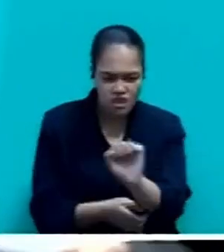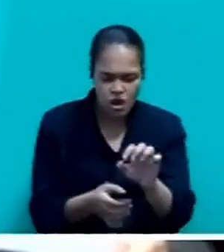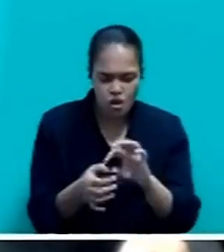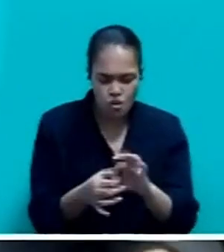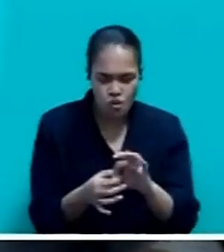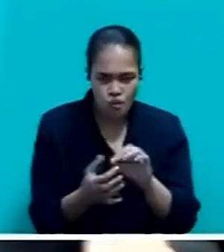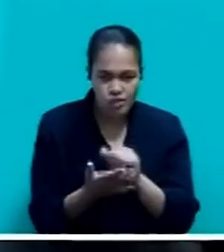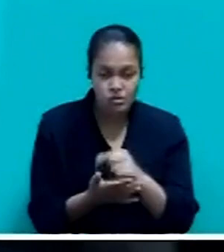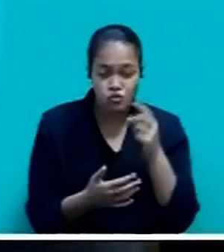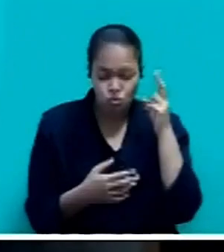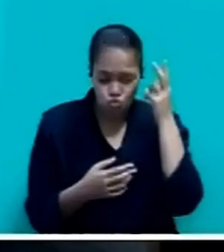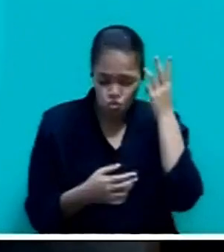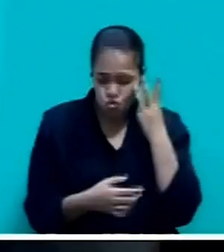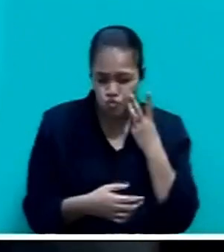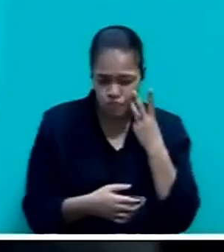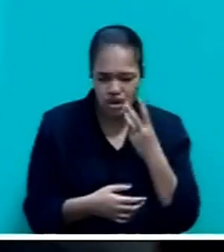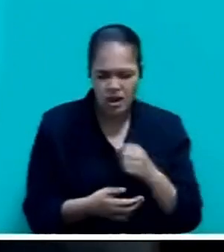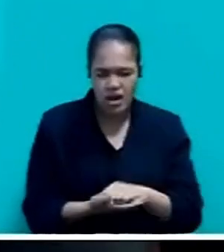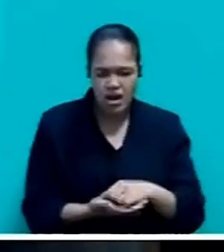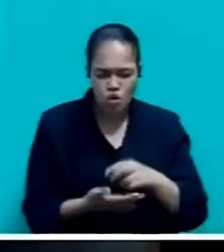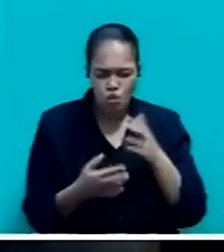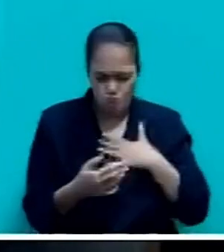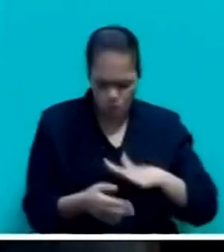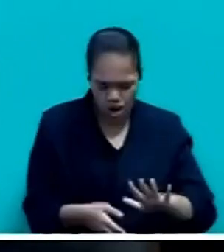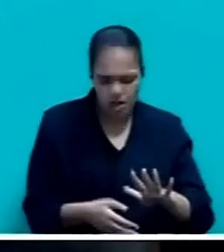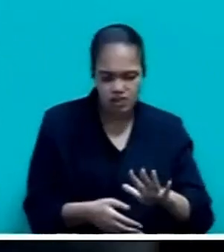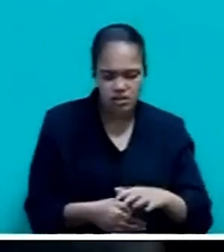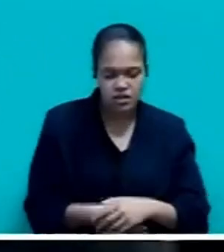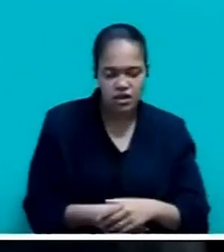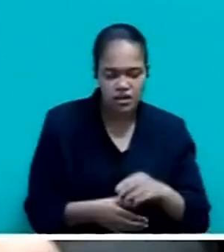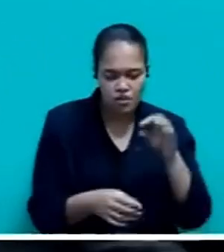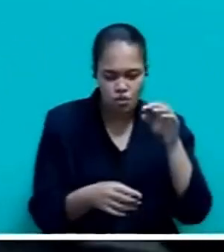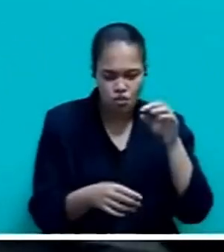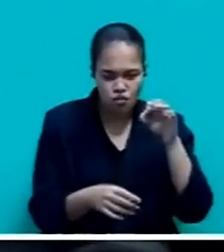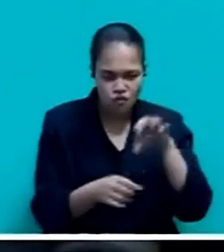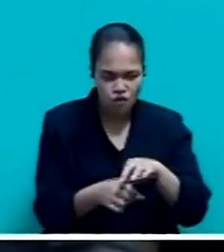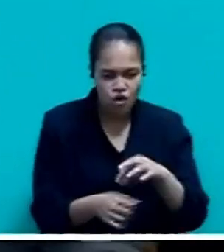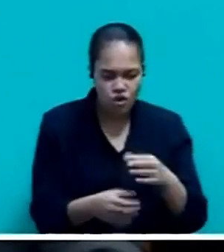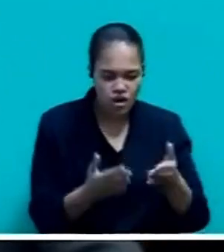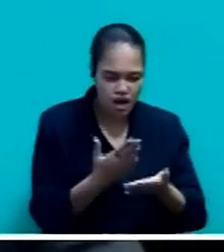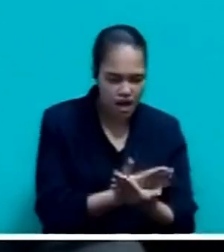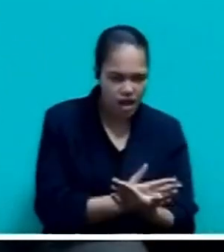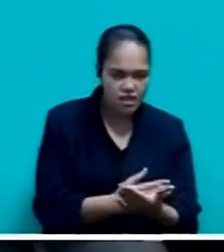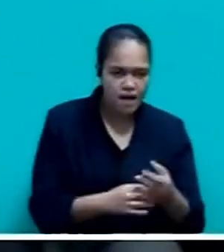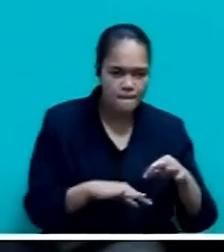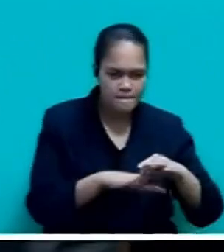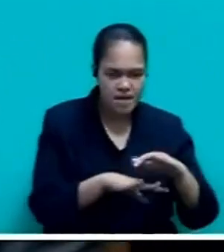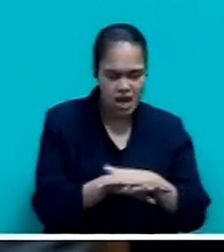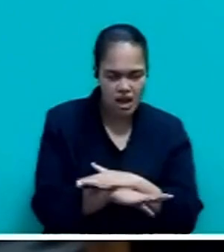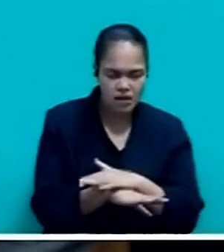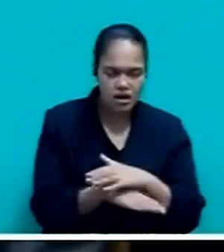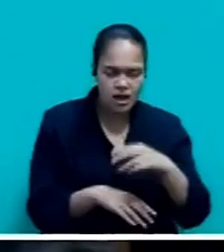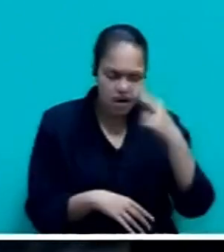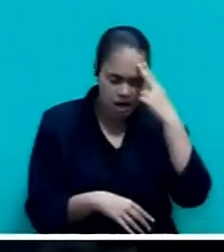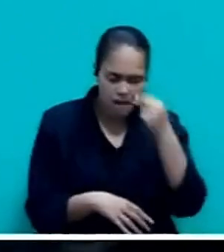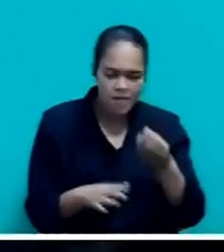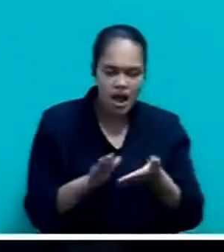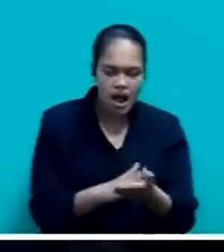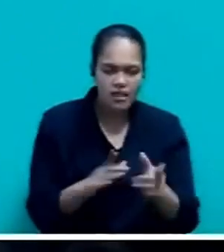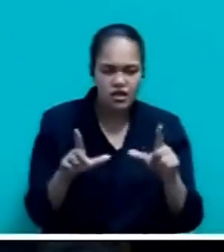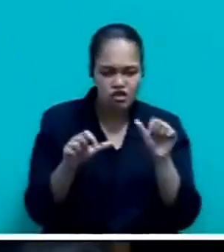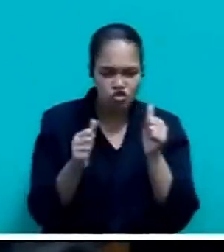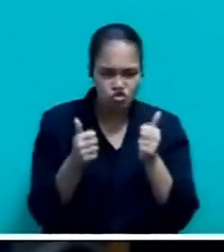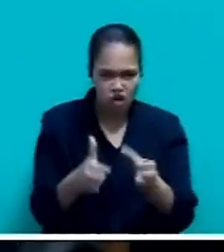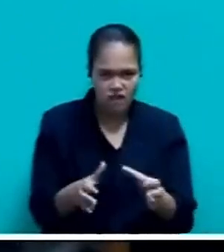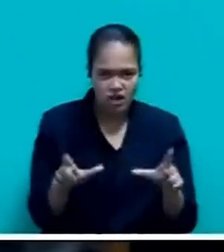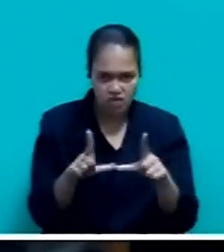as women who wish to vote under their maiden name and other official documents such as passports, driving license, and so forth. Thank you, Mr.